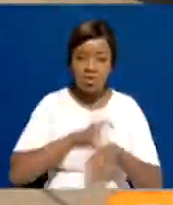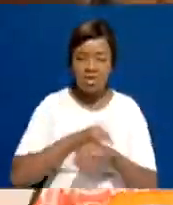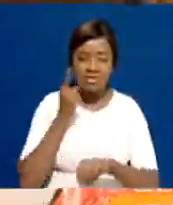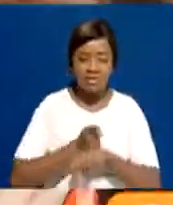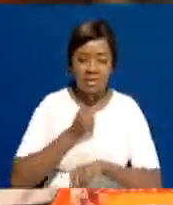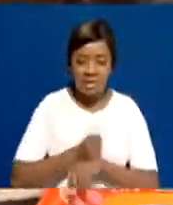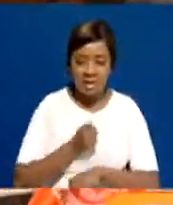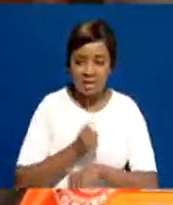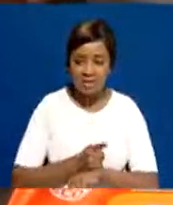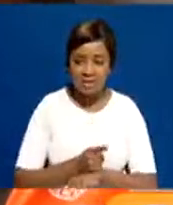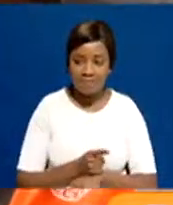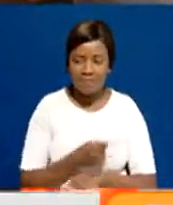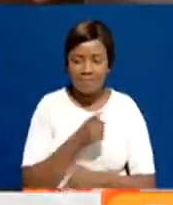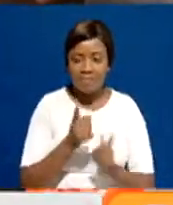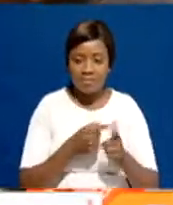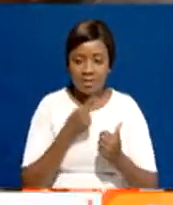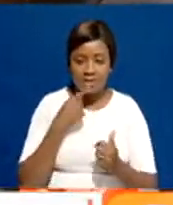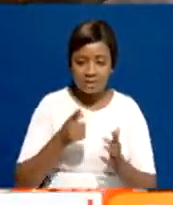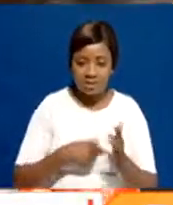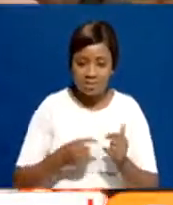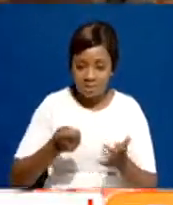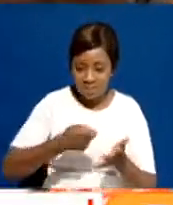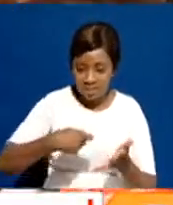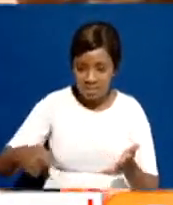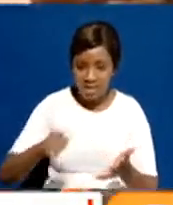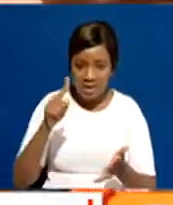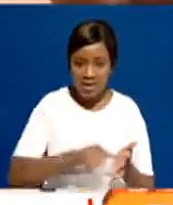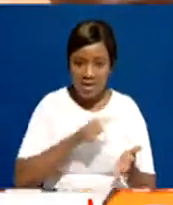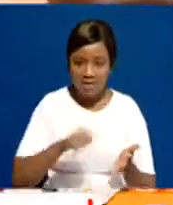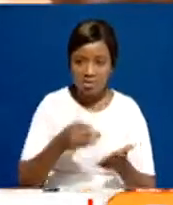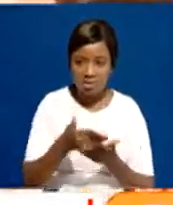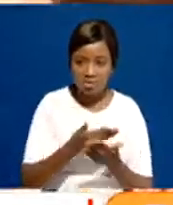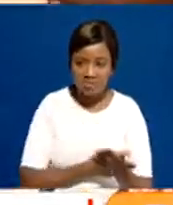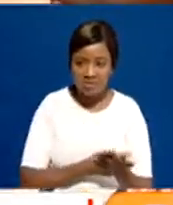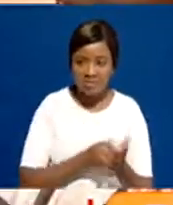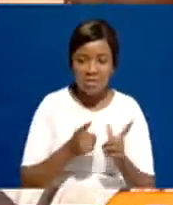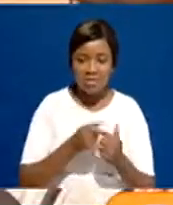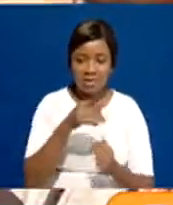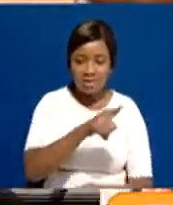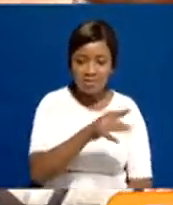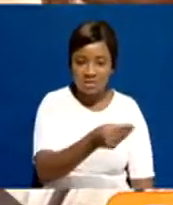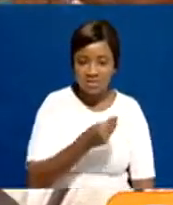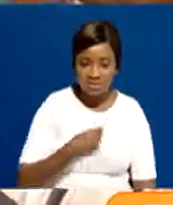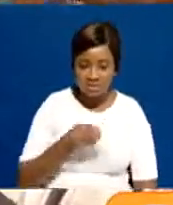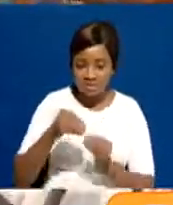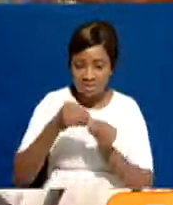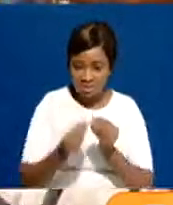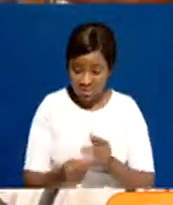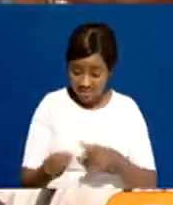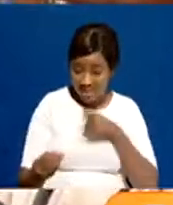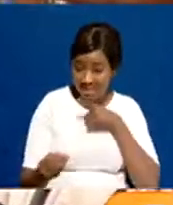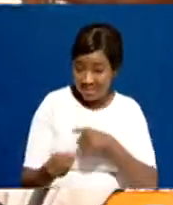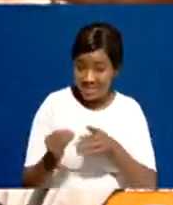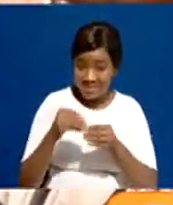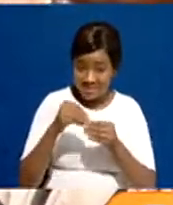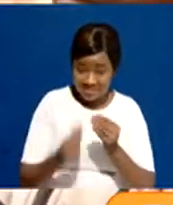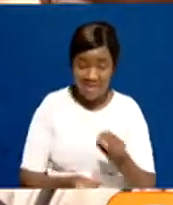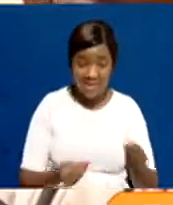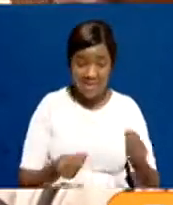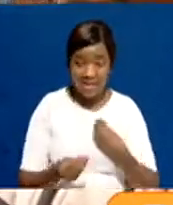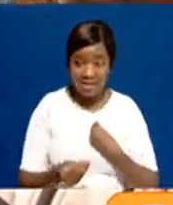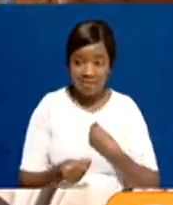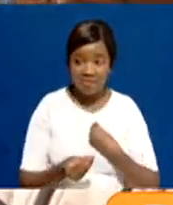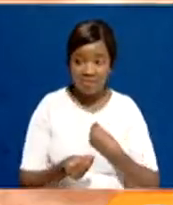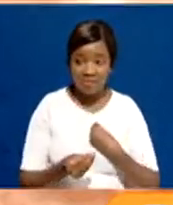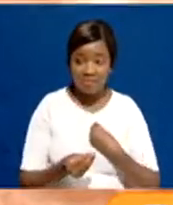intimidation. Walinikoas wakaniambia ni sign cancellation form ambapo walinipatia check, na the same check that walinipatia, it